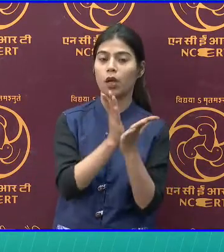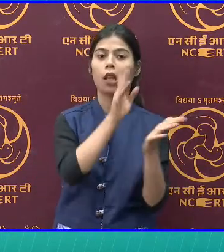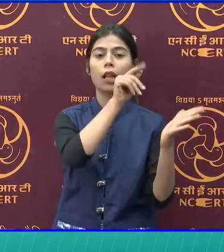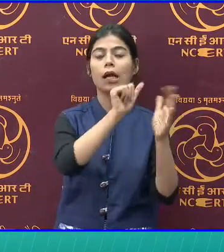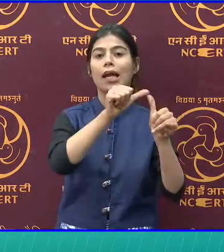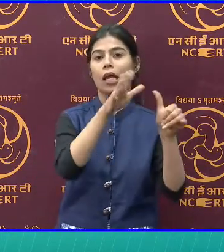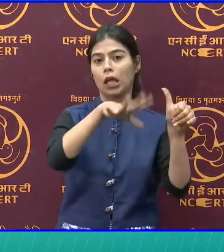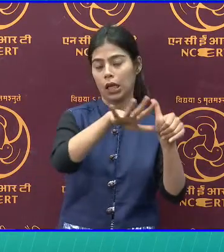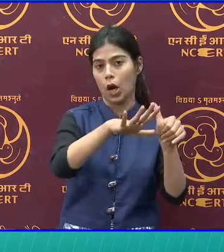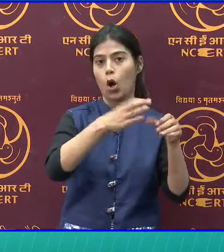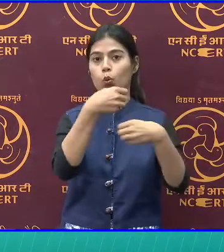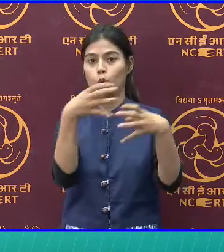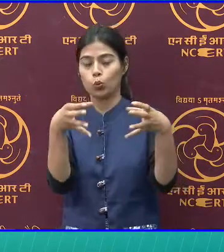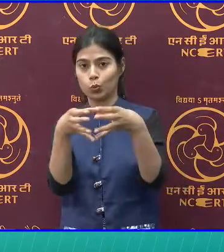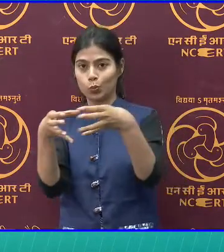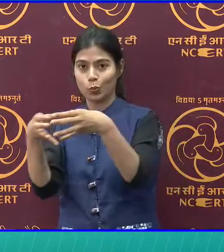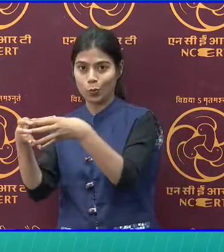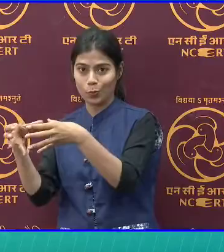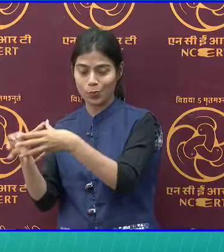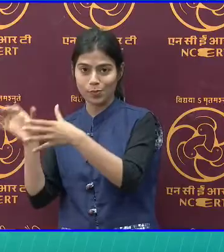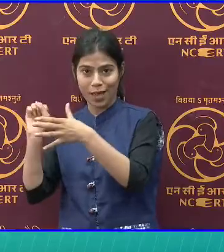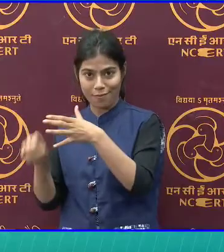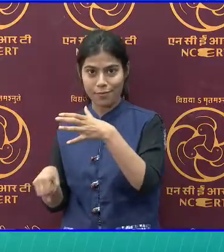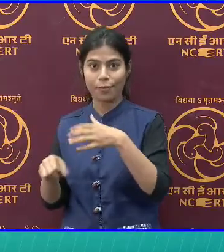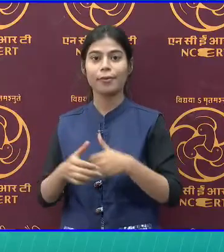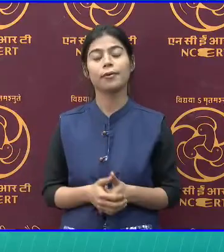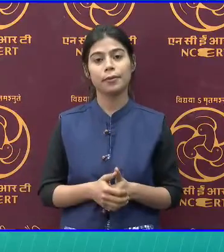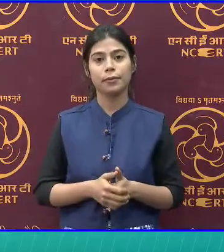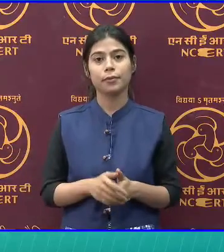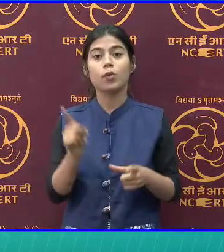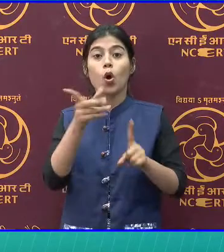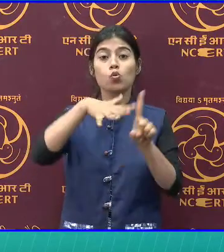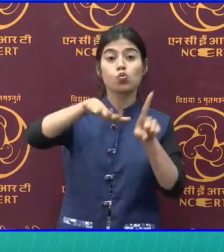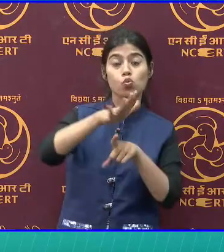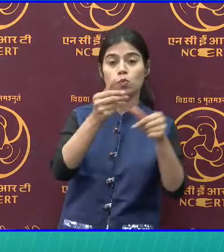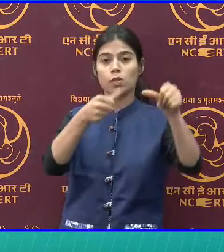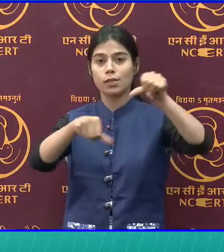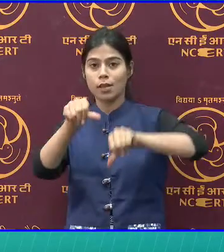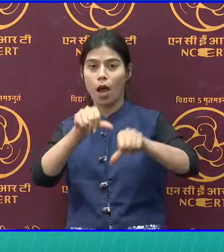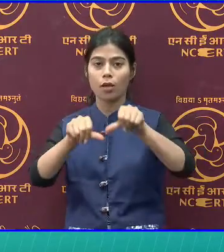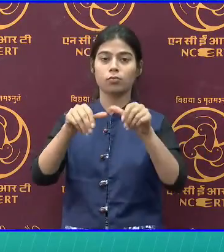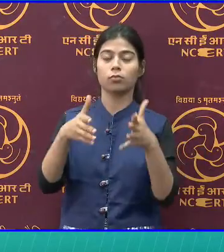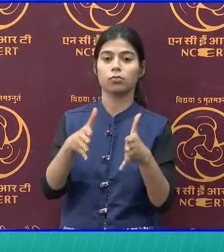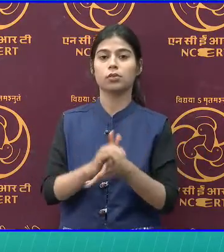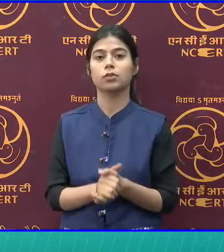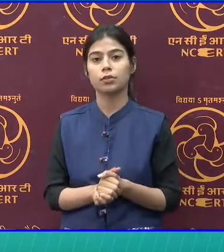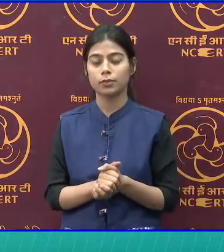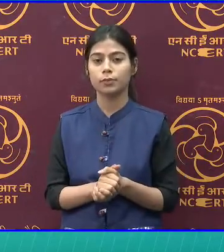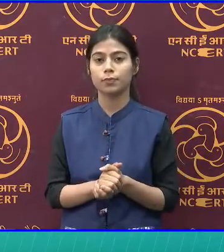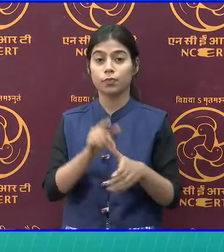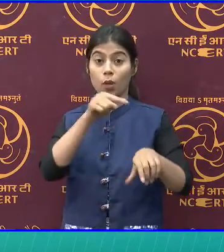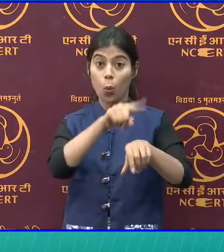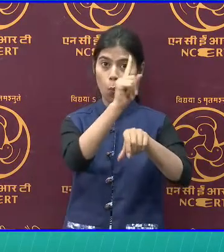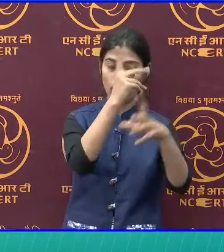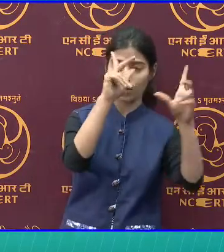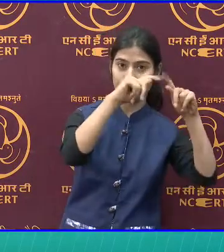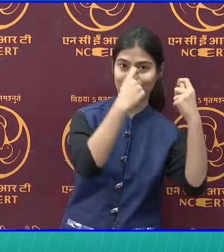groups. There were many curricular area groups. In the case of social sciences, curricular area group social science is one